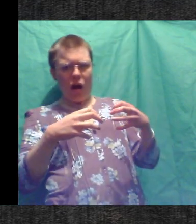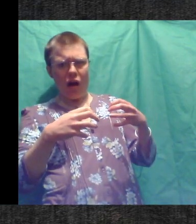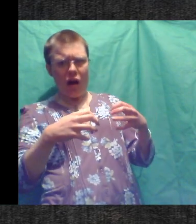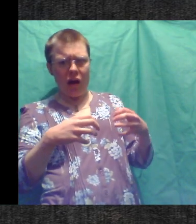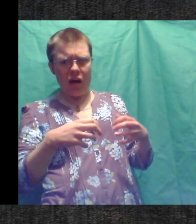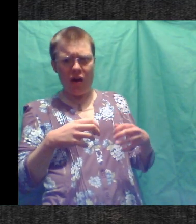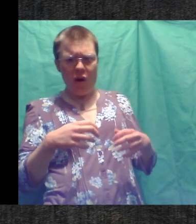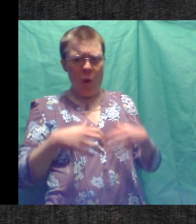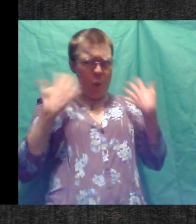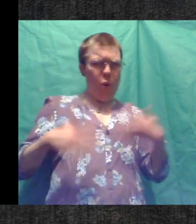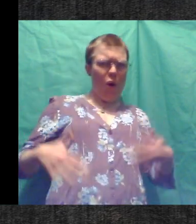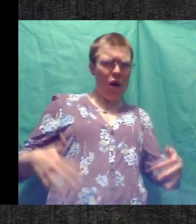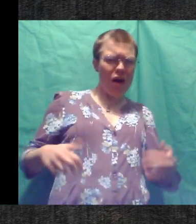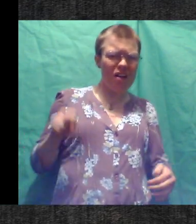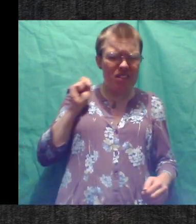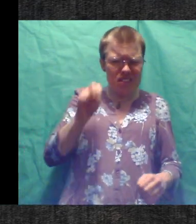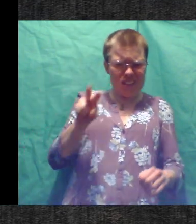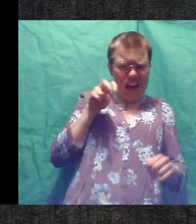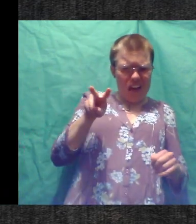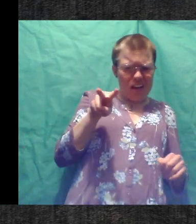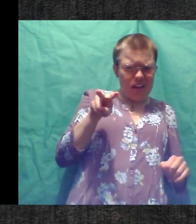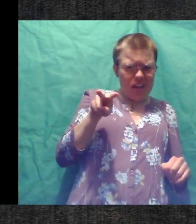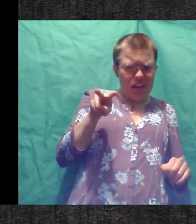Hey, what are you doing?